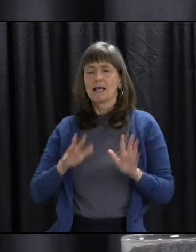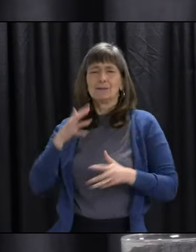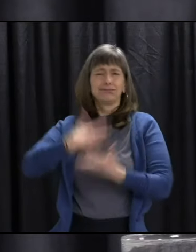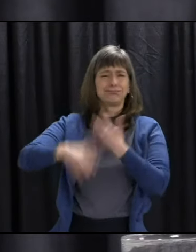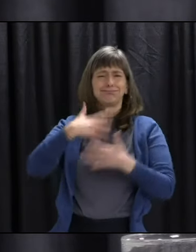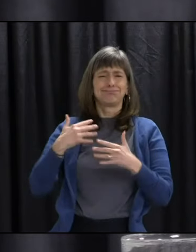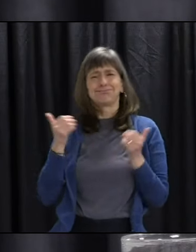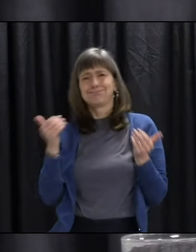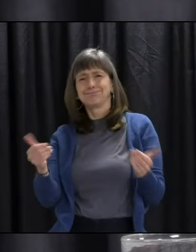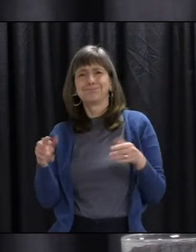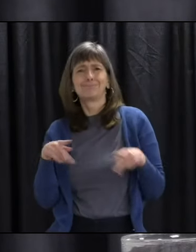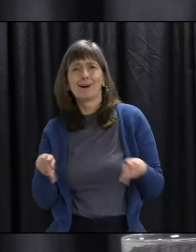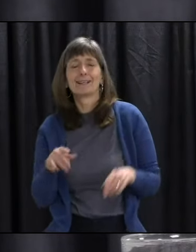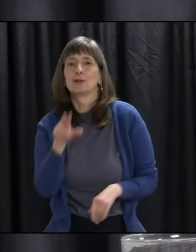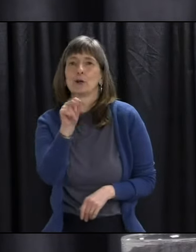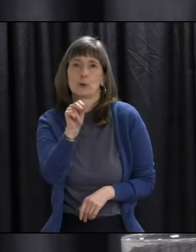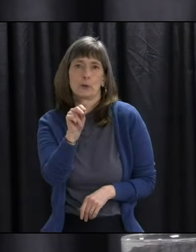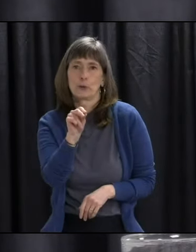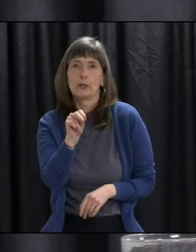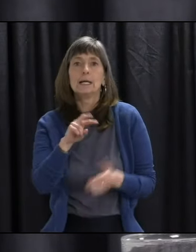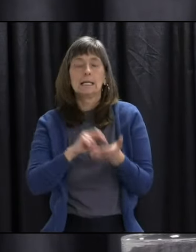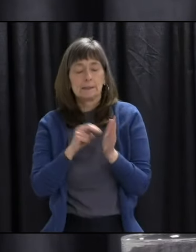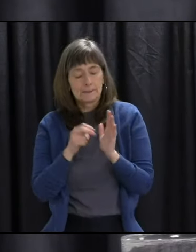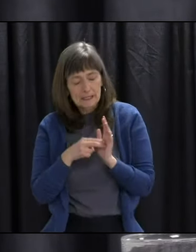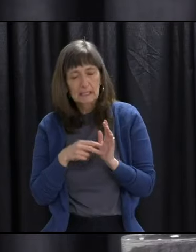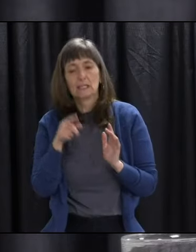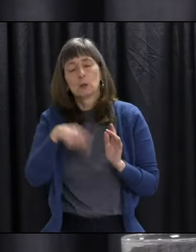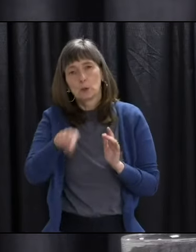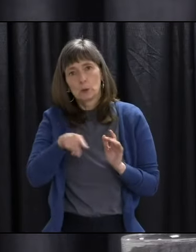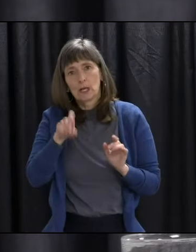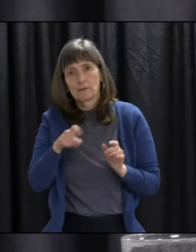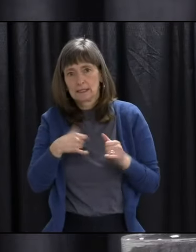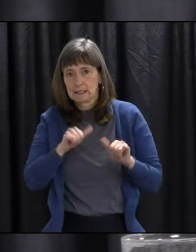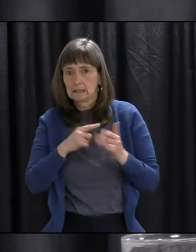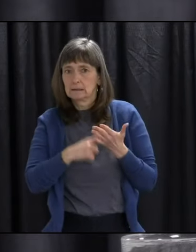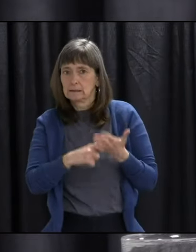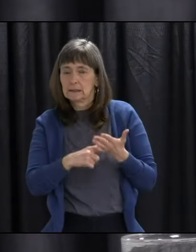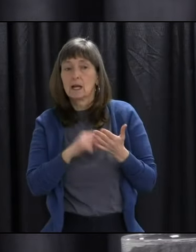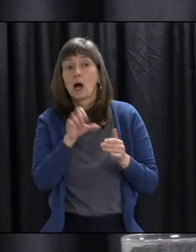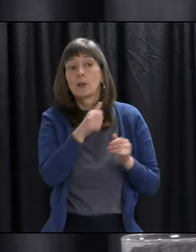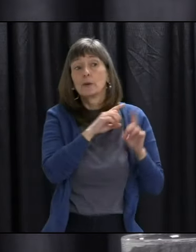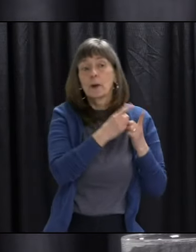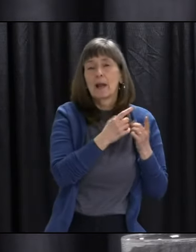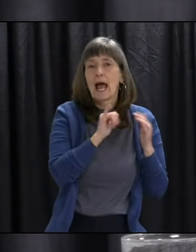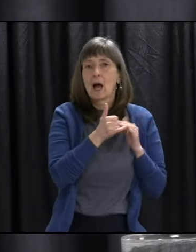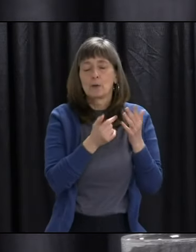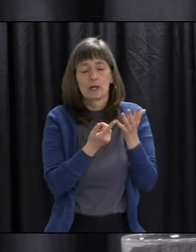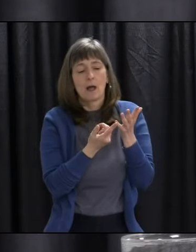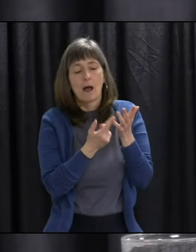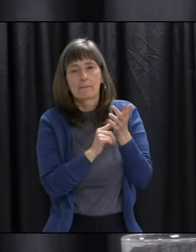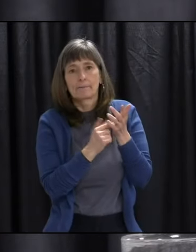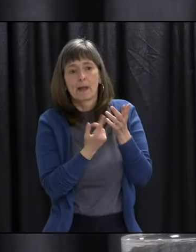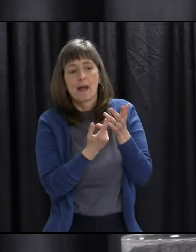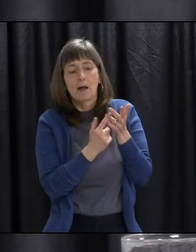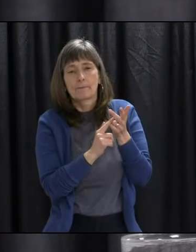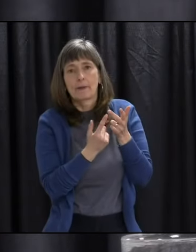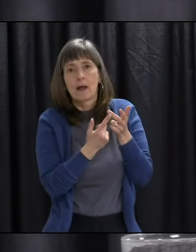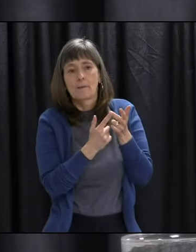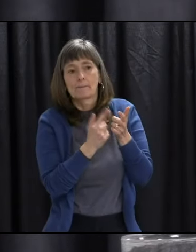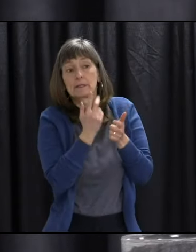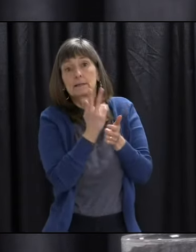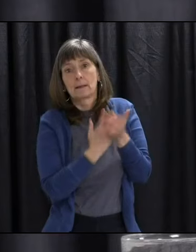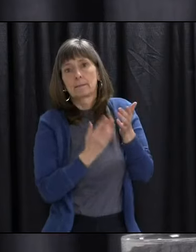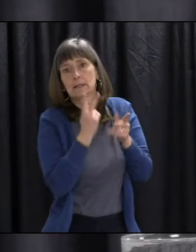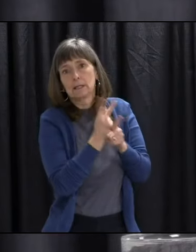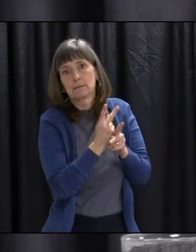a subject that my department's certainly involved in discussions with other departments about how that should take place. But those discussions